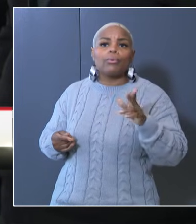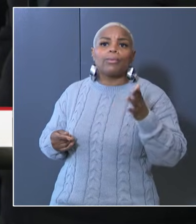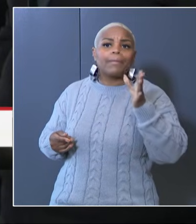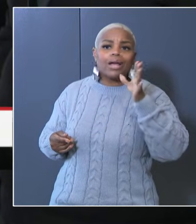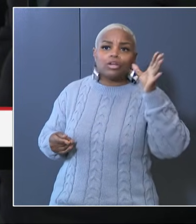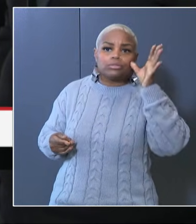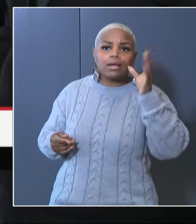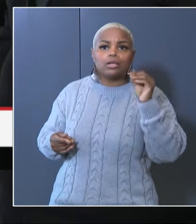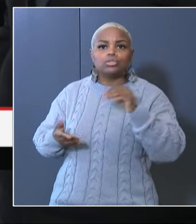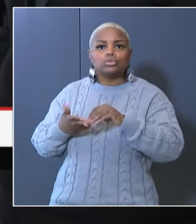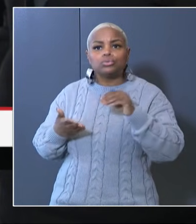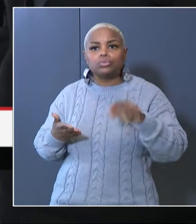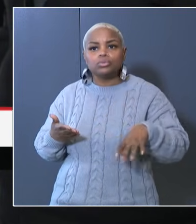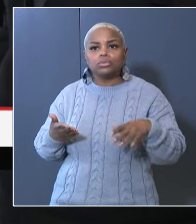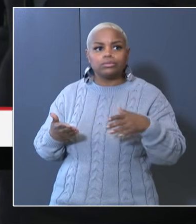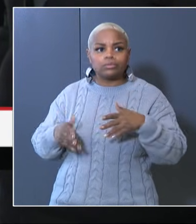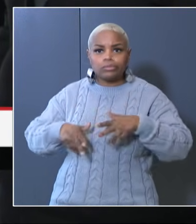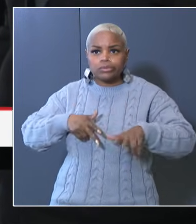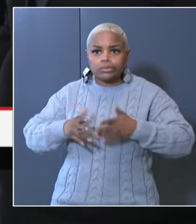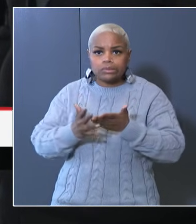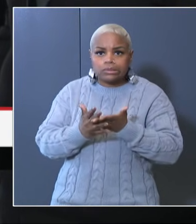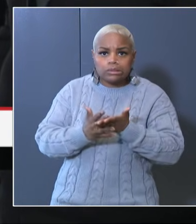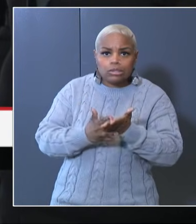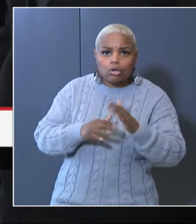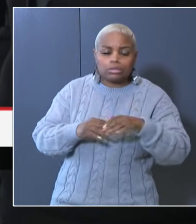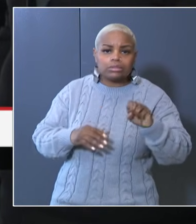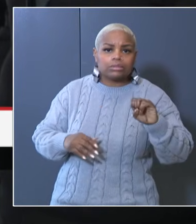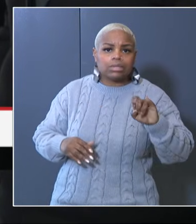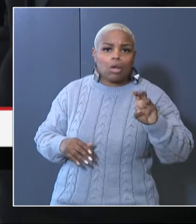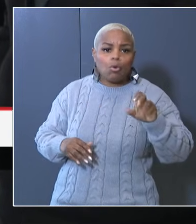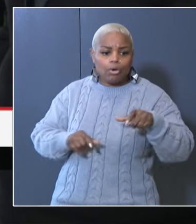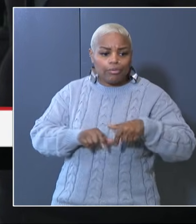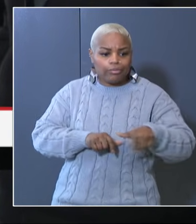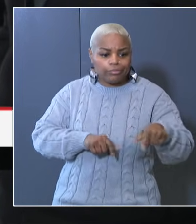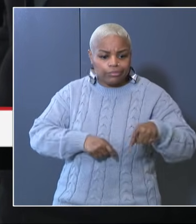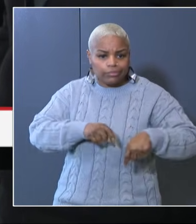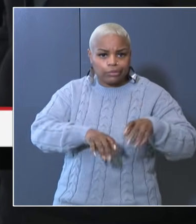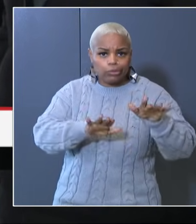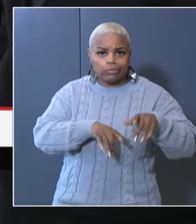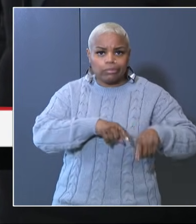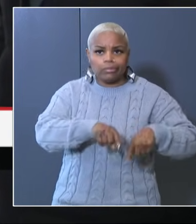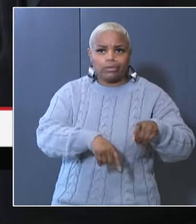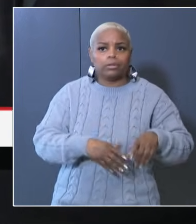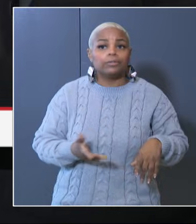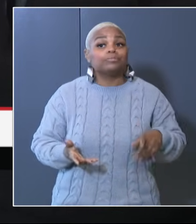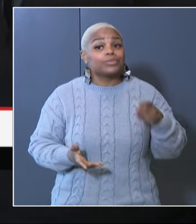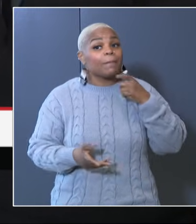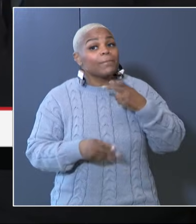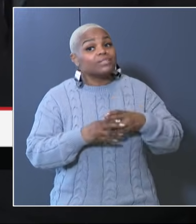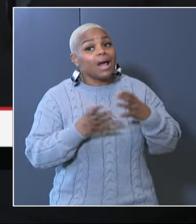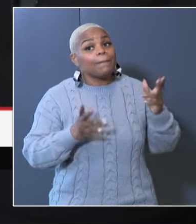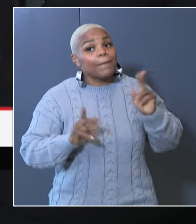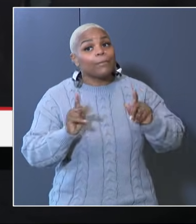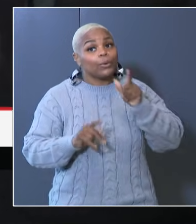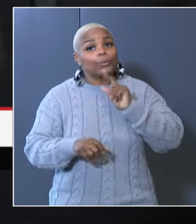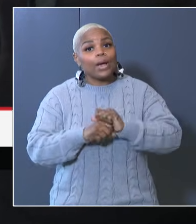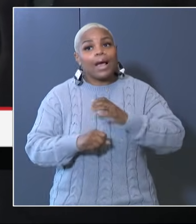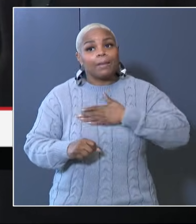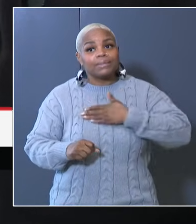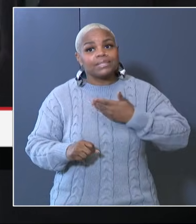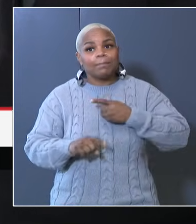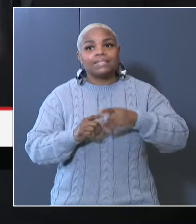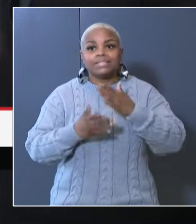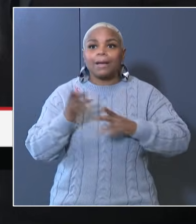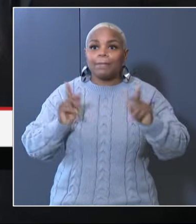you mentioned the parents who aren't happy. You failed to mention the parents who are thrilled. And there's